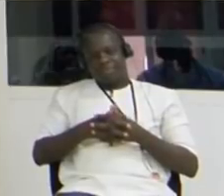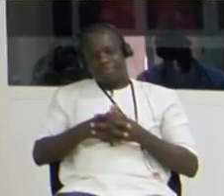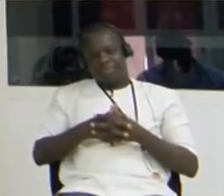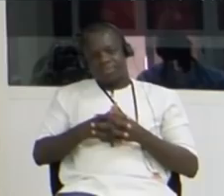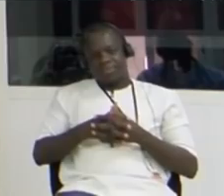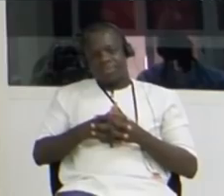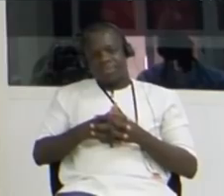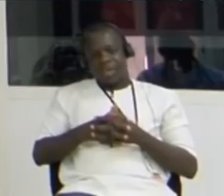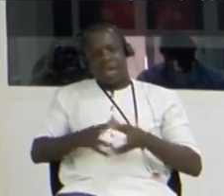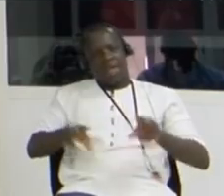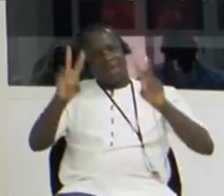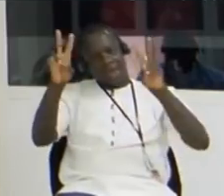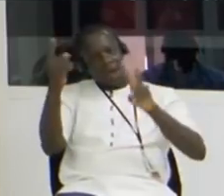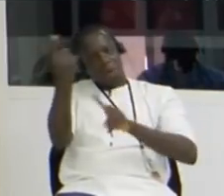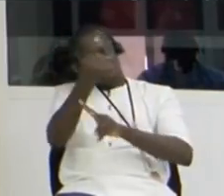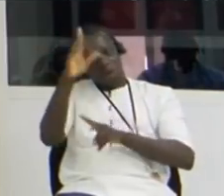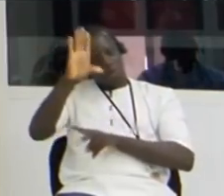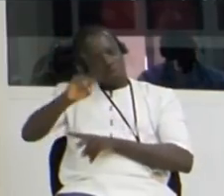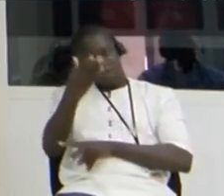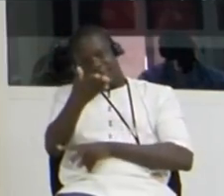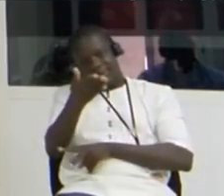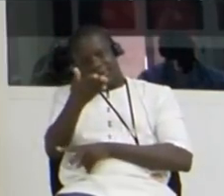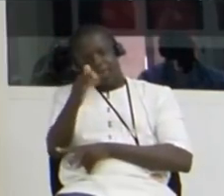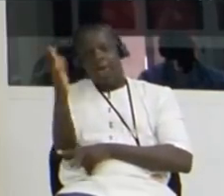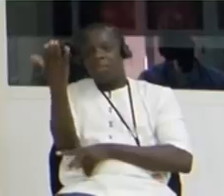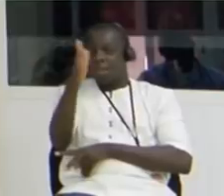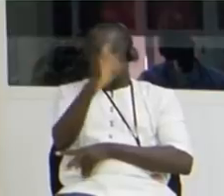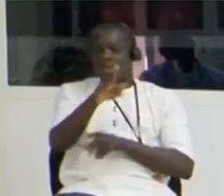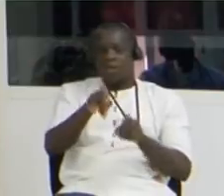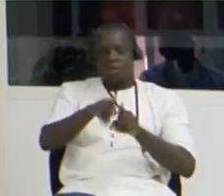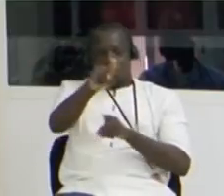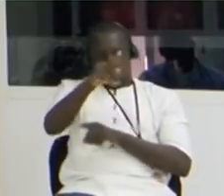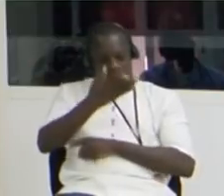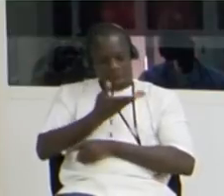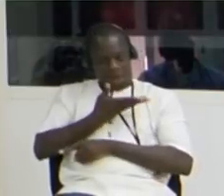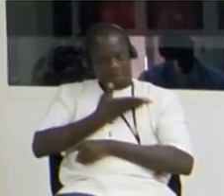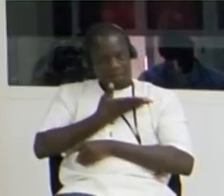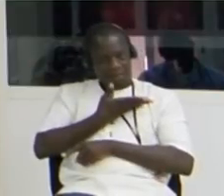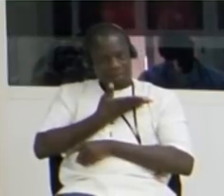He just did it. Maybe. Did you have a choice?